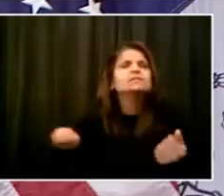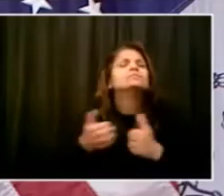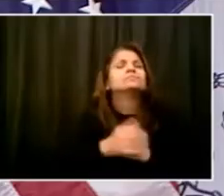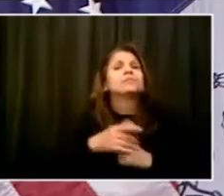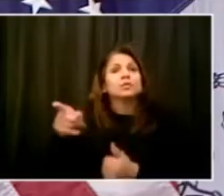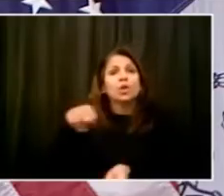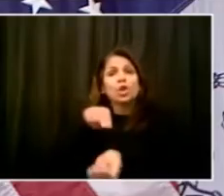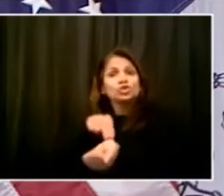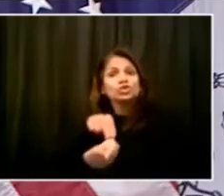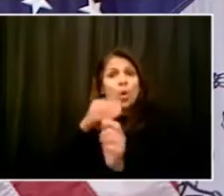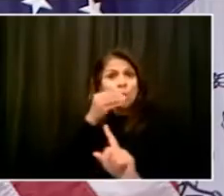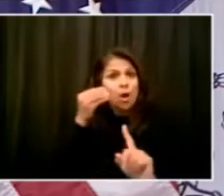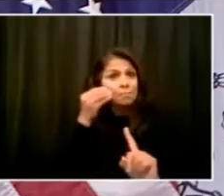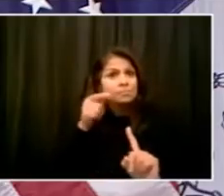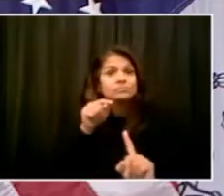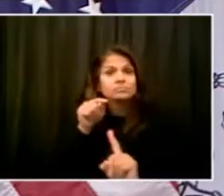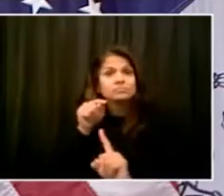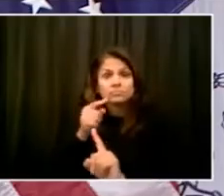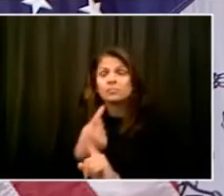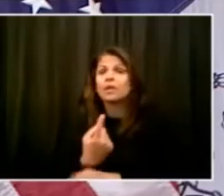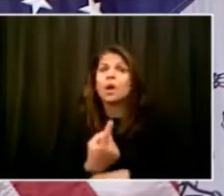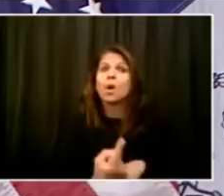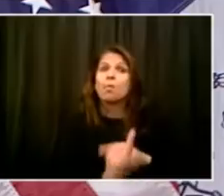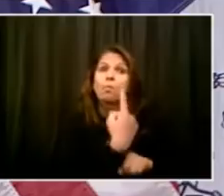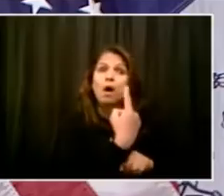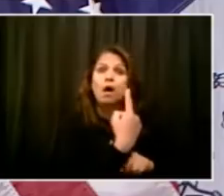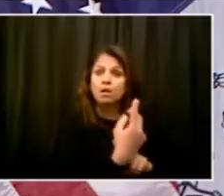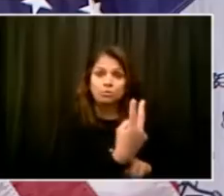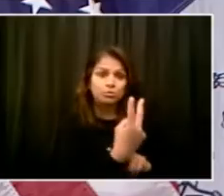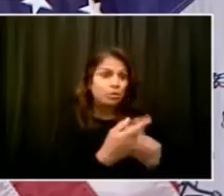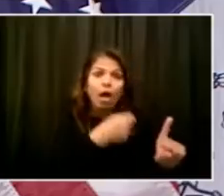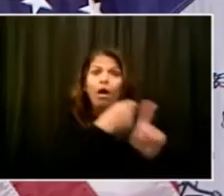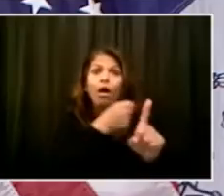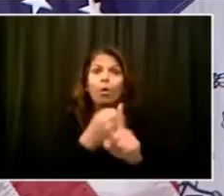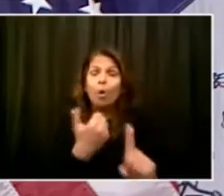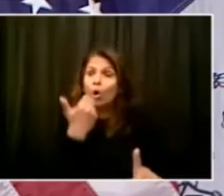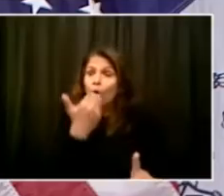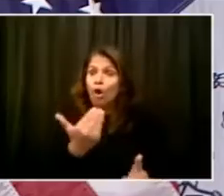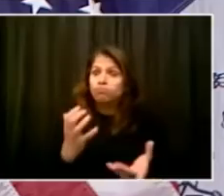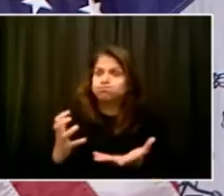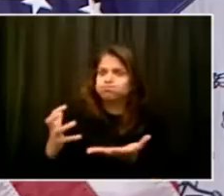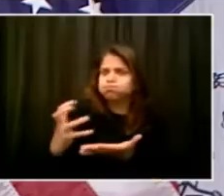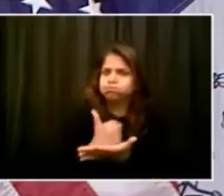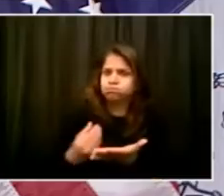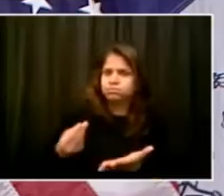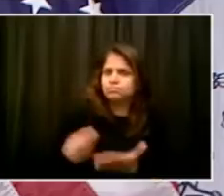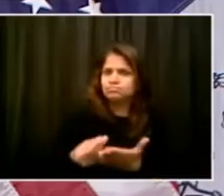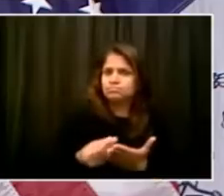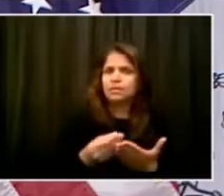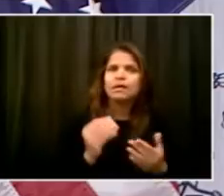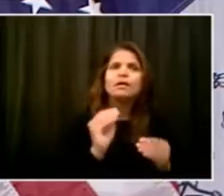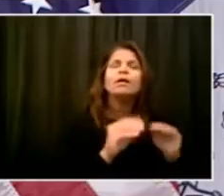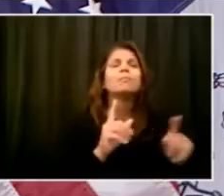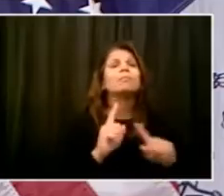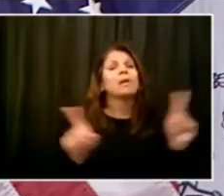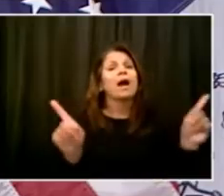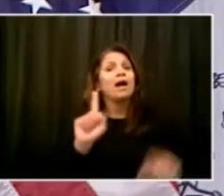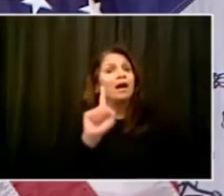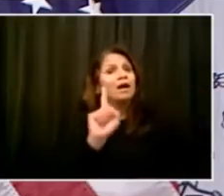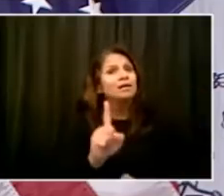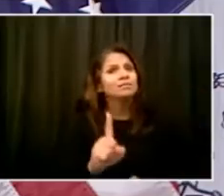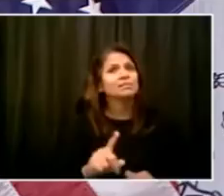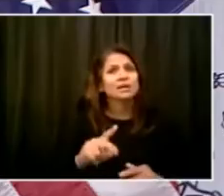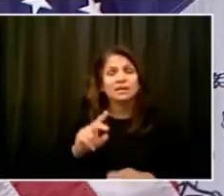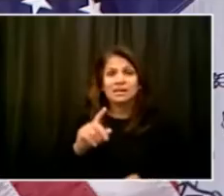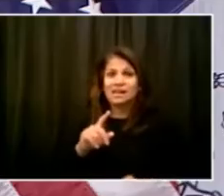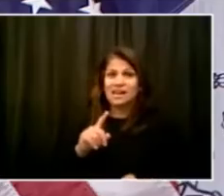that's realistically going to work in a for-profit setting? Again, sometimes yes, but clearly sometimes no.